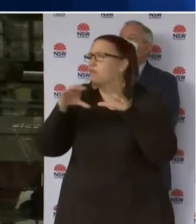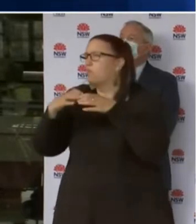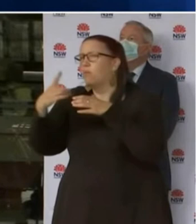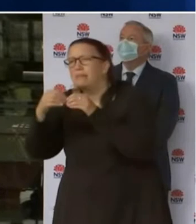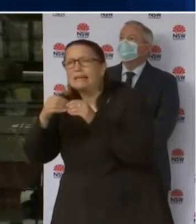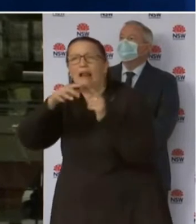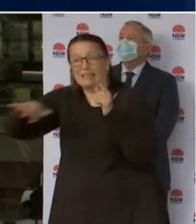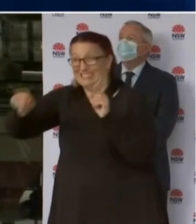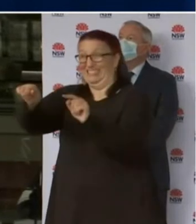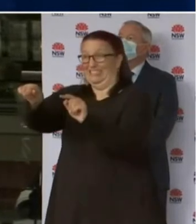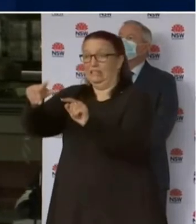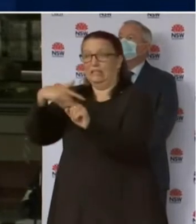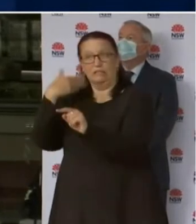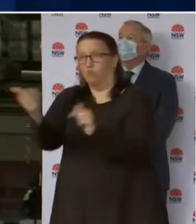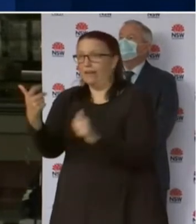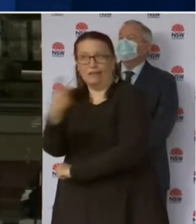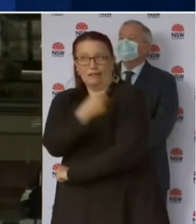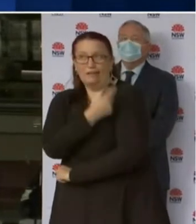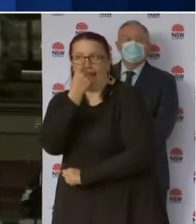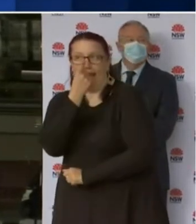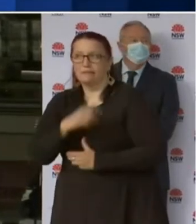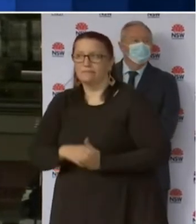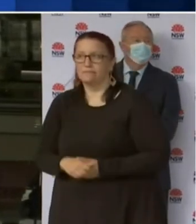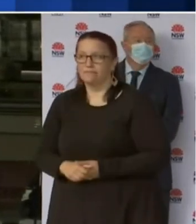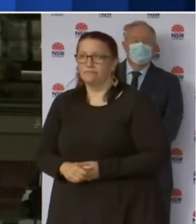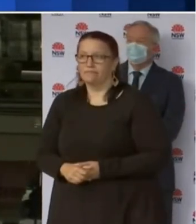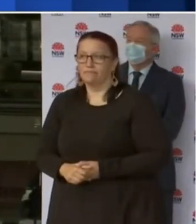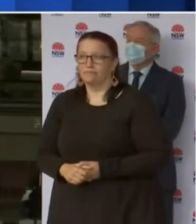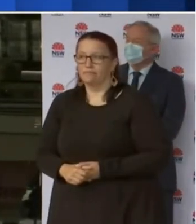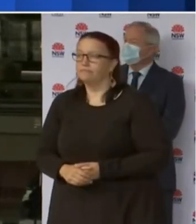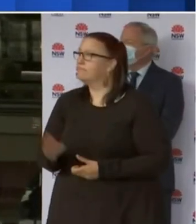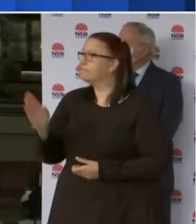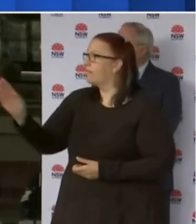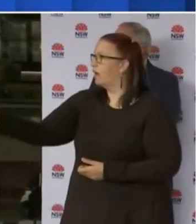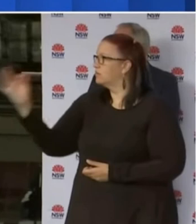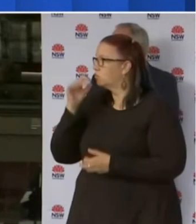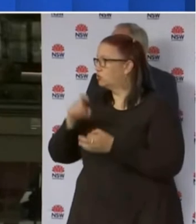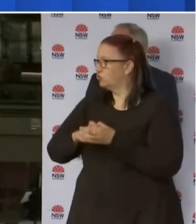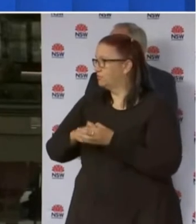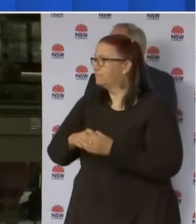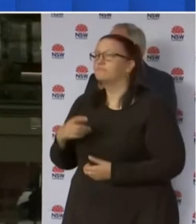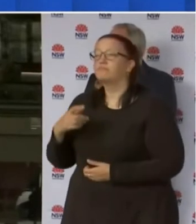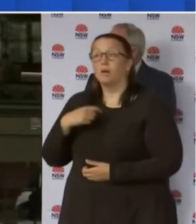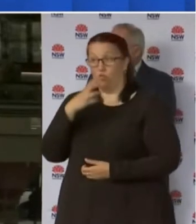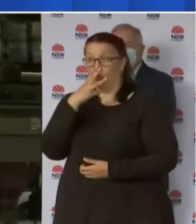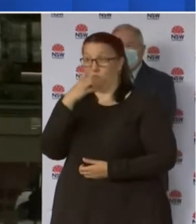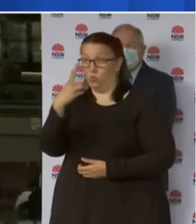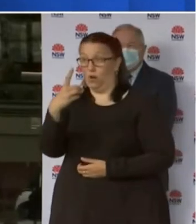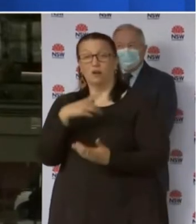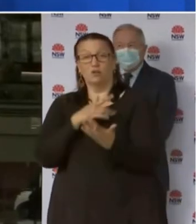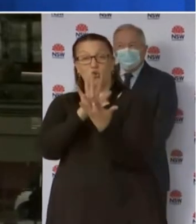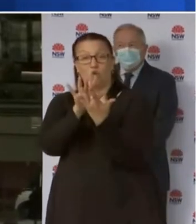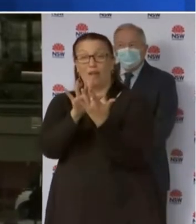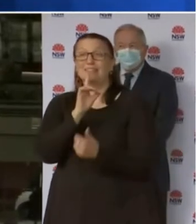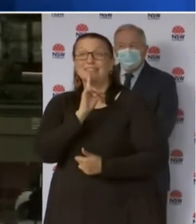age cohorts have been prioritised. that why they I'm going to get